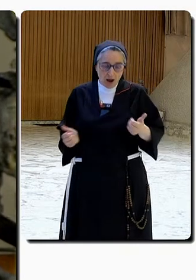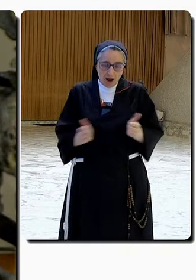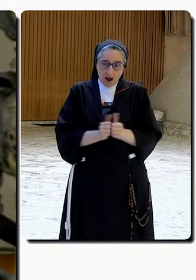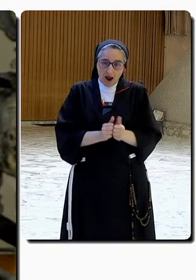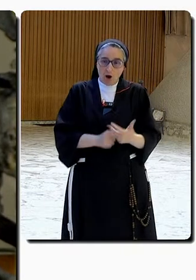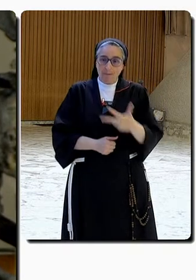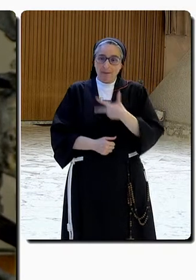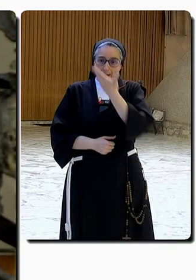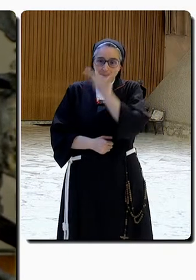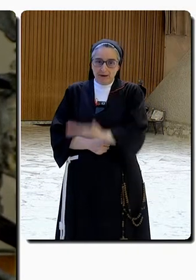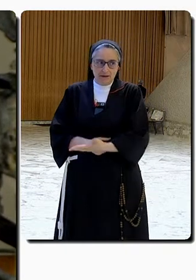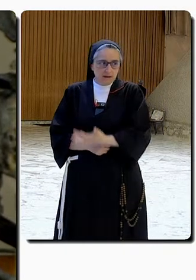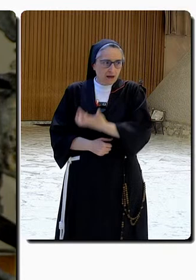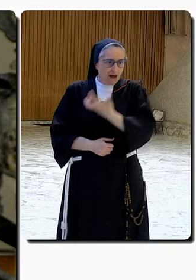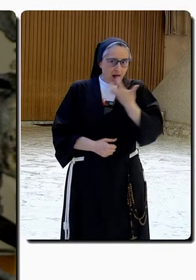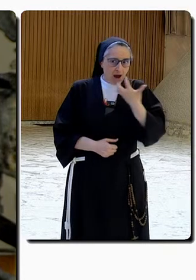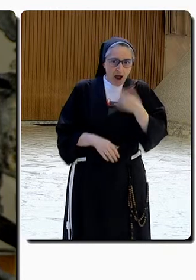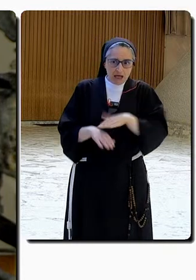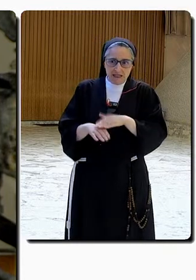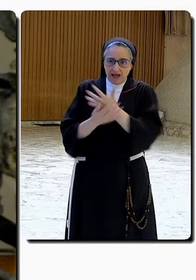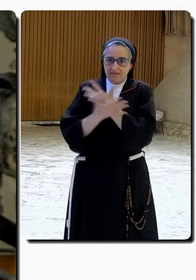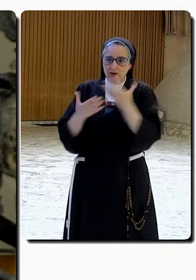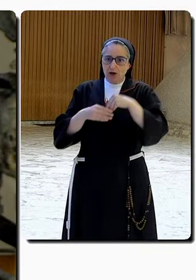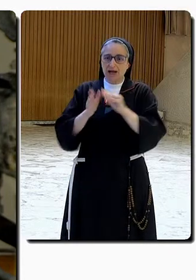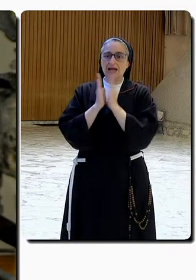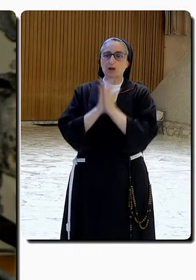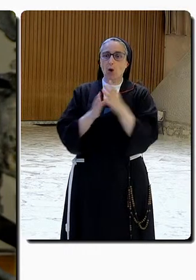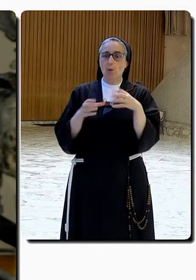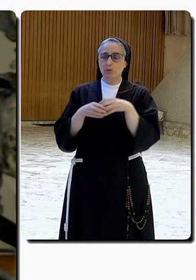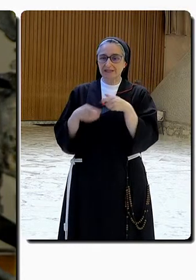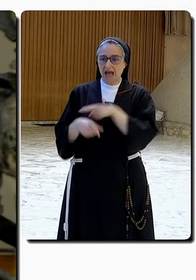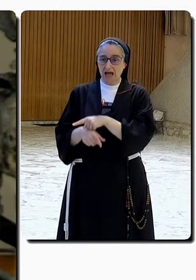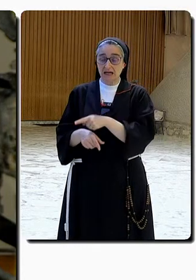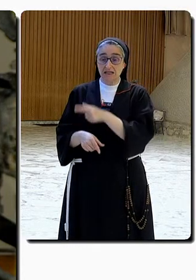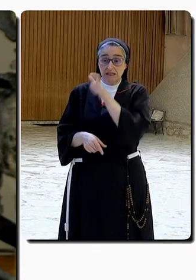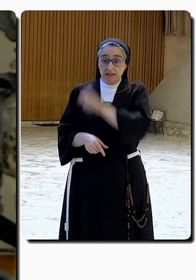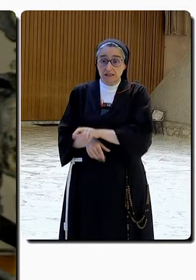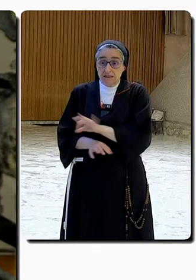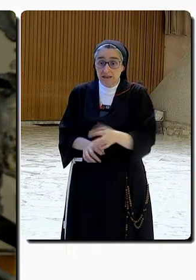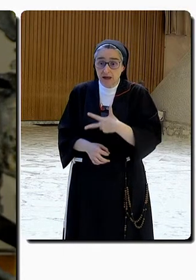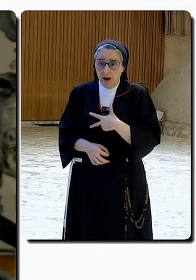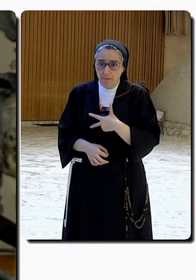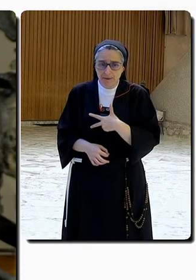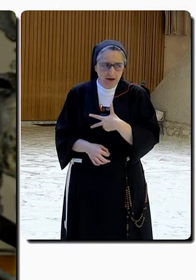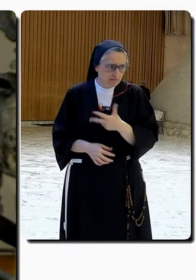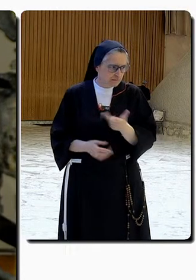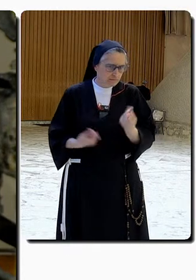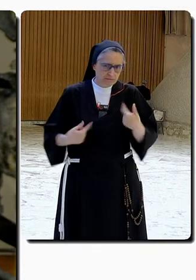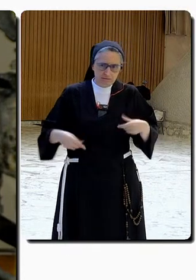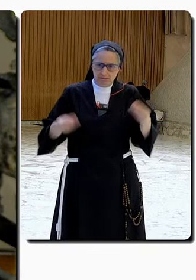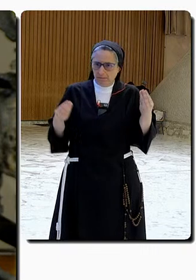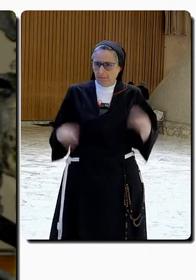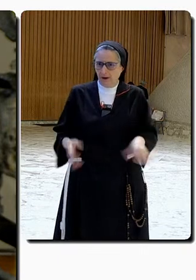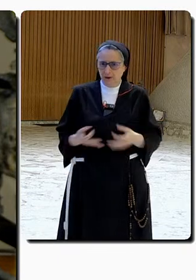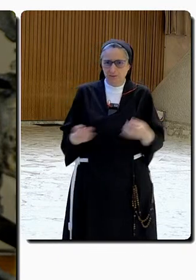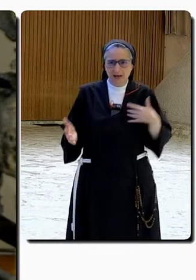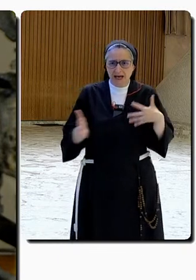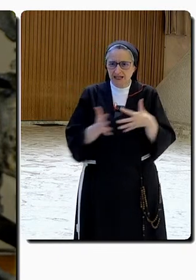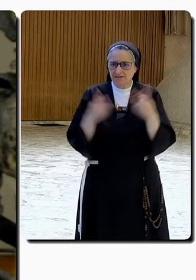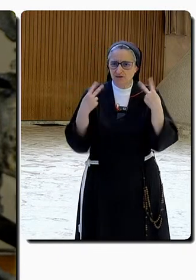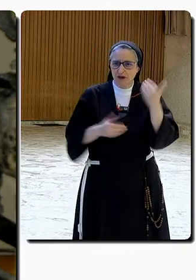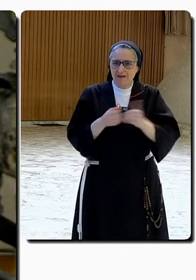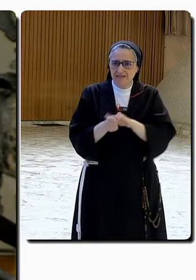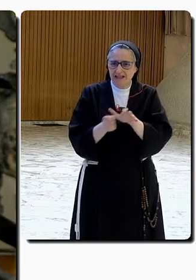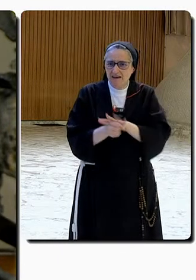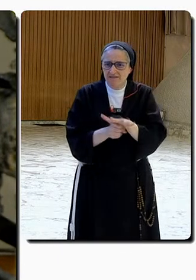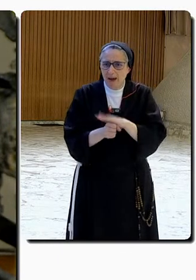form of service to the community. Without this ministry, it would be very difficult for family life